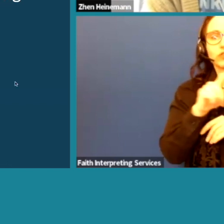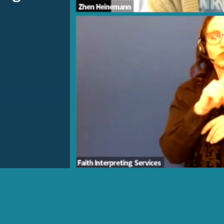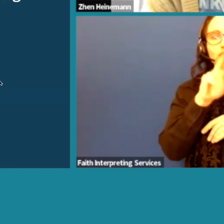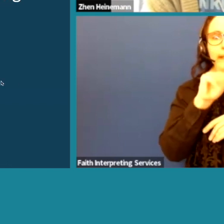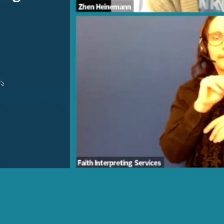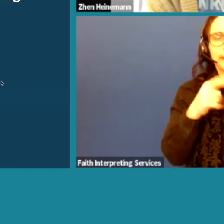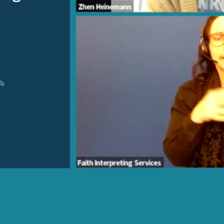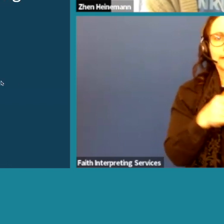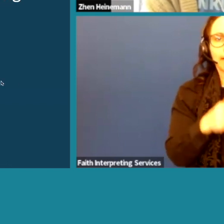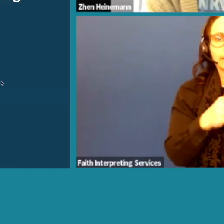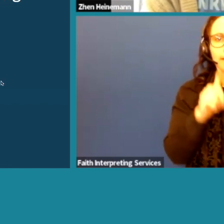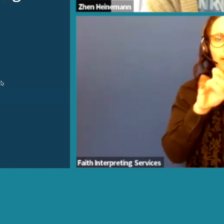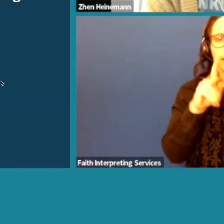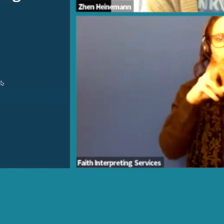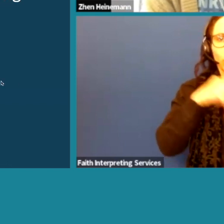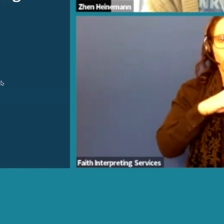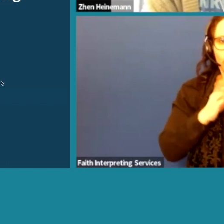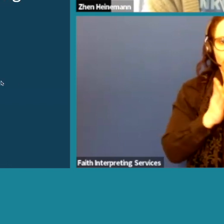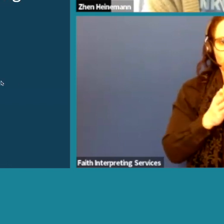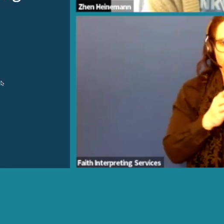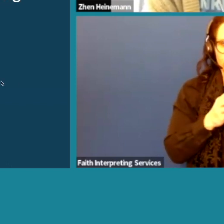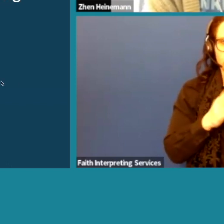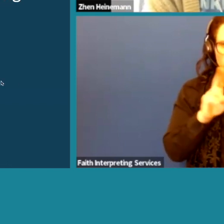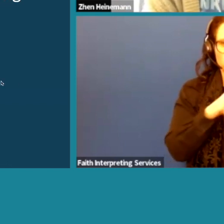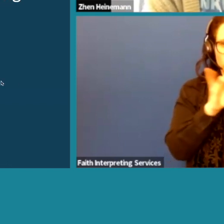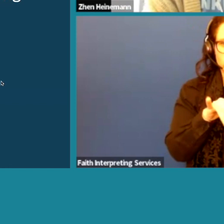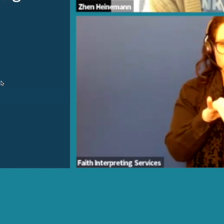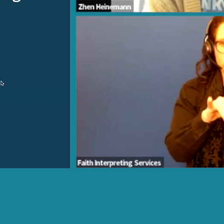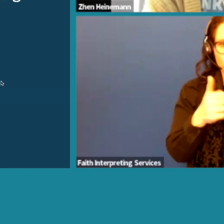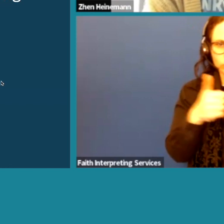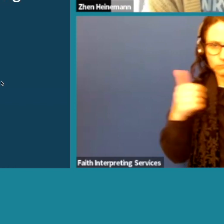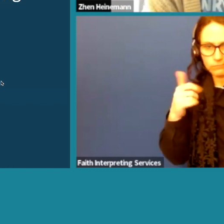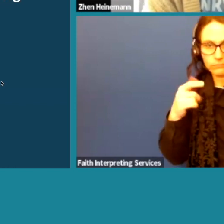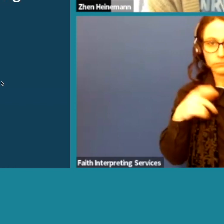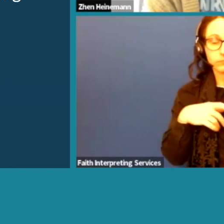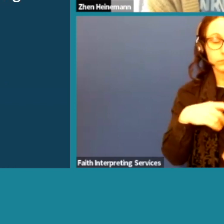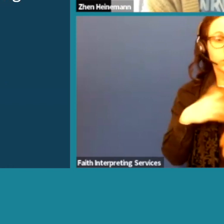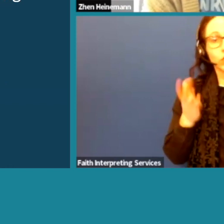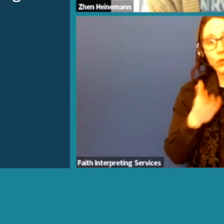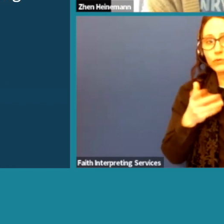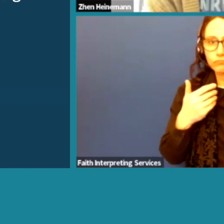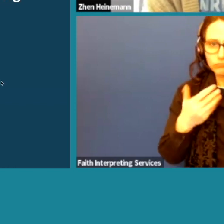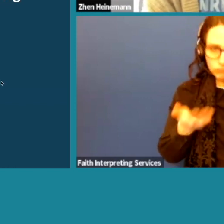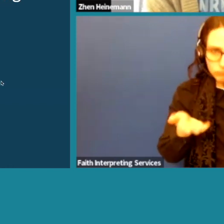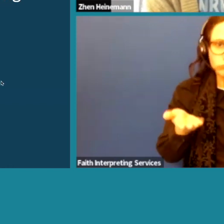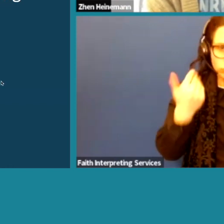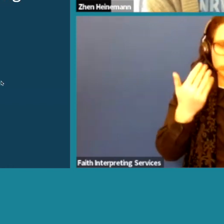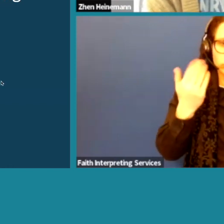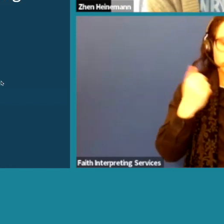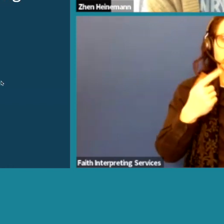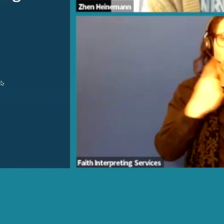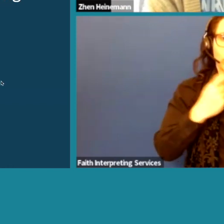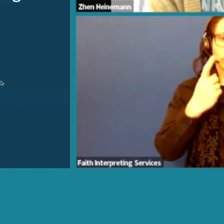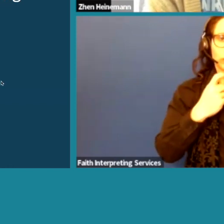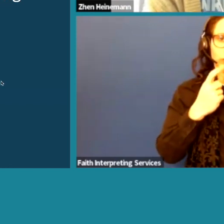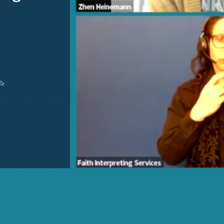included in the chat. We encourage you to submit all of your questions during the presentation using that Q&A feature, and we will have a Q&A